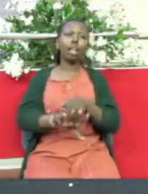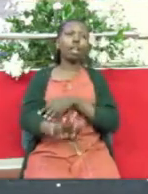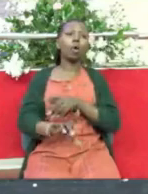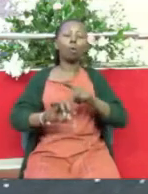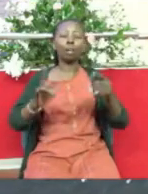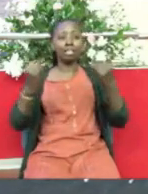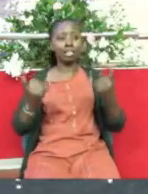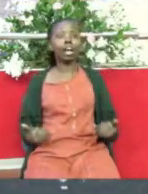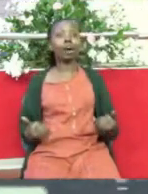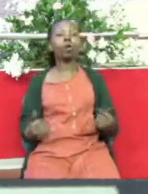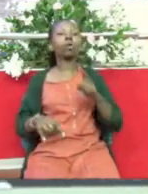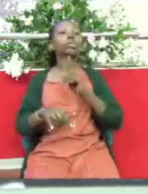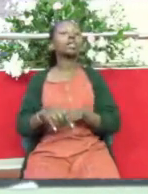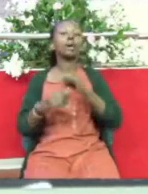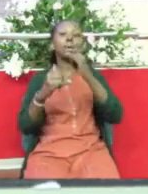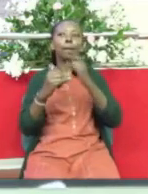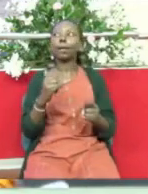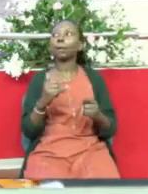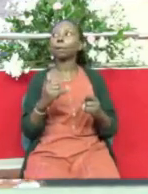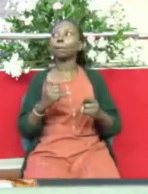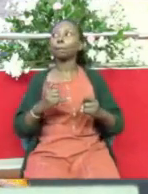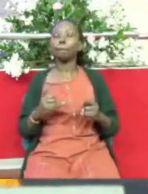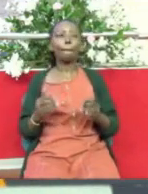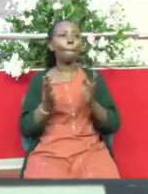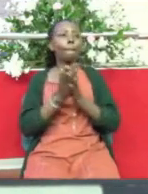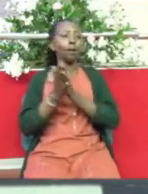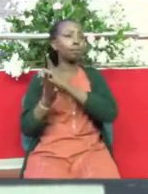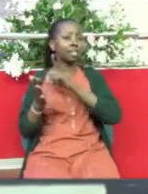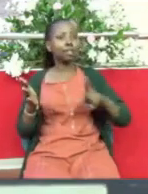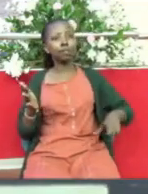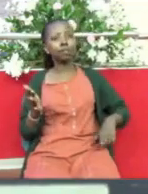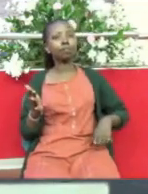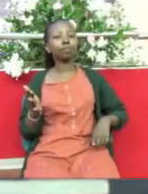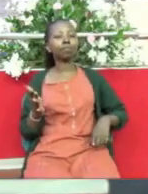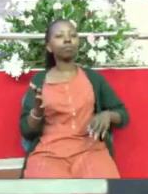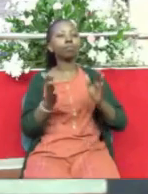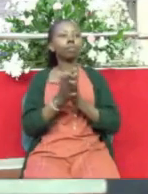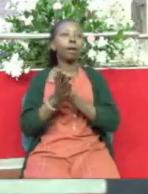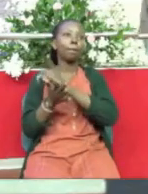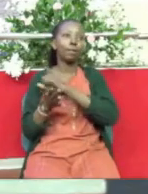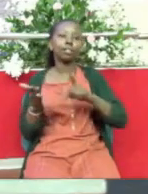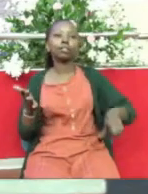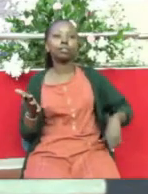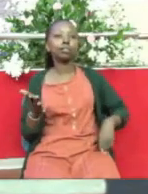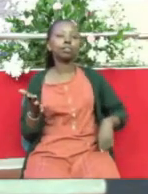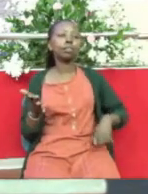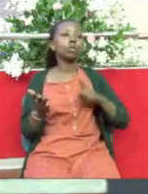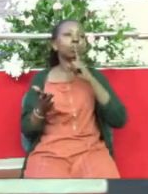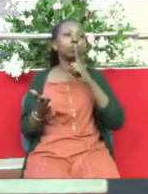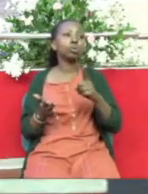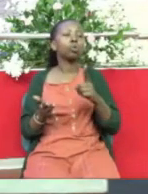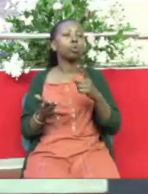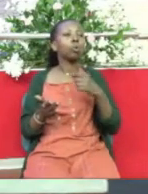time up. Wakati umeisha. Bwana Yesu asifiwe. Amen. Praise the name of the Lord. Amen. And so,